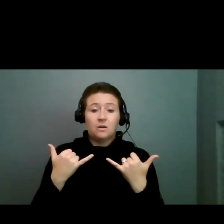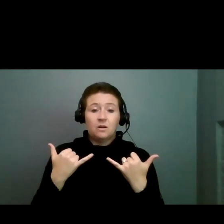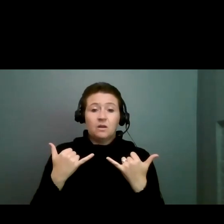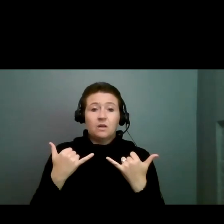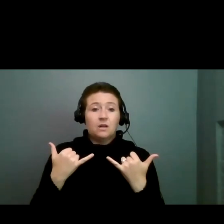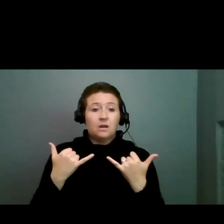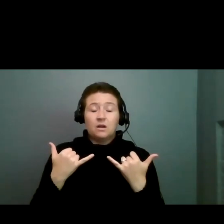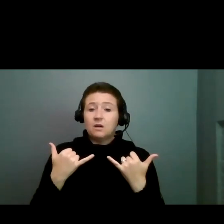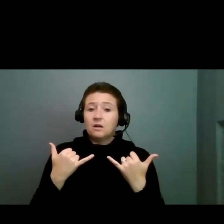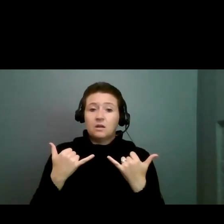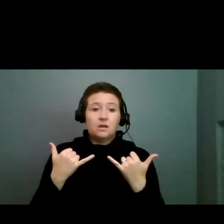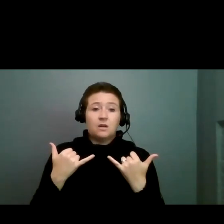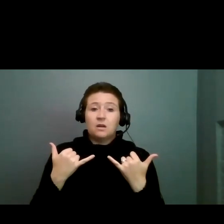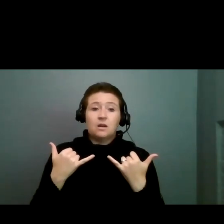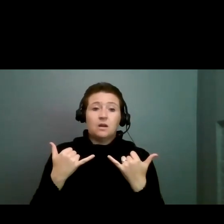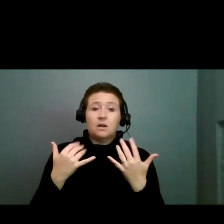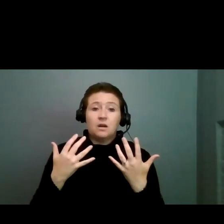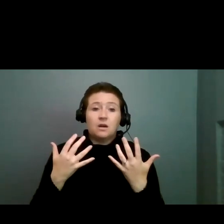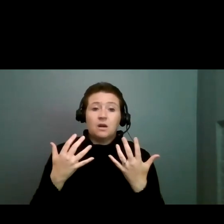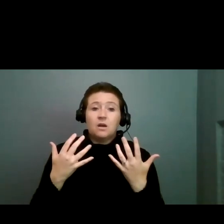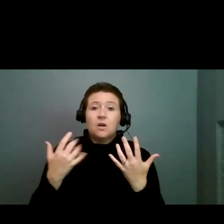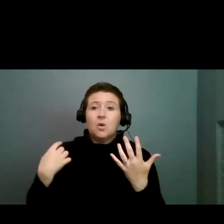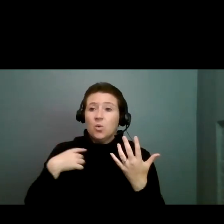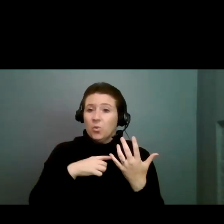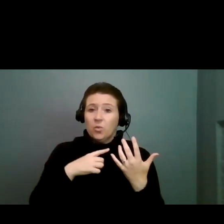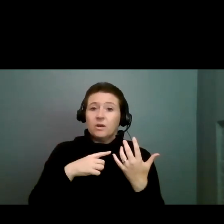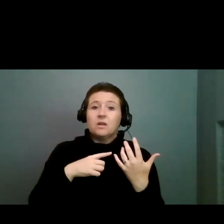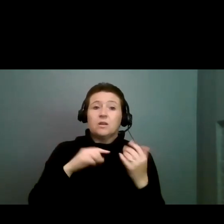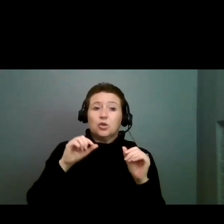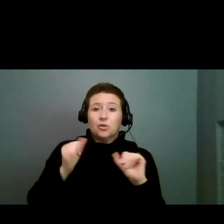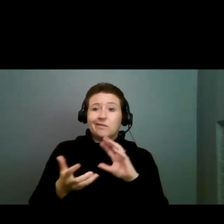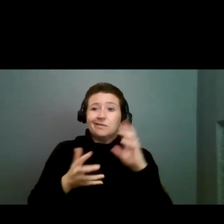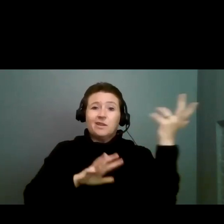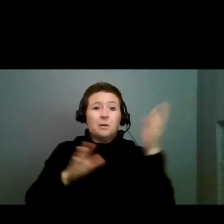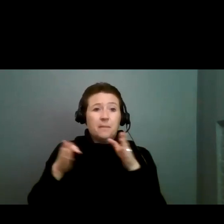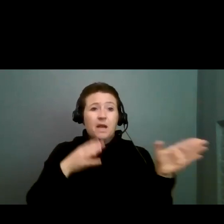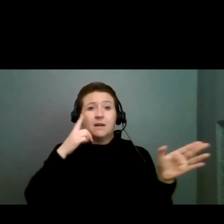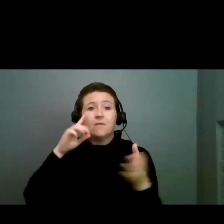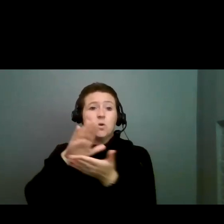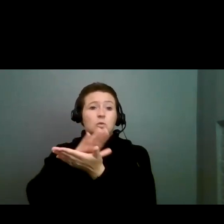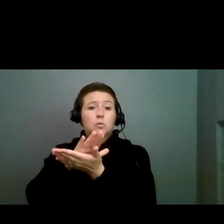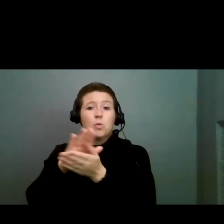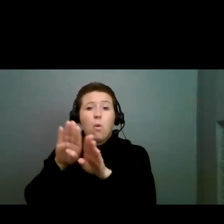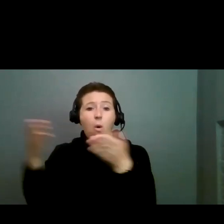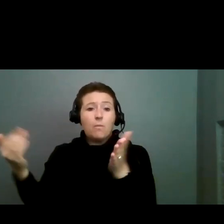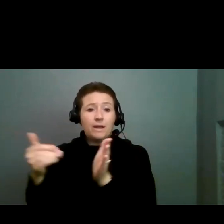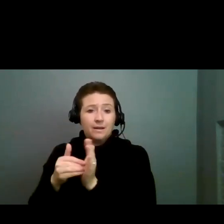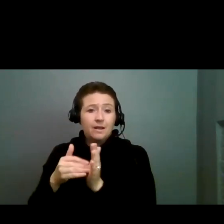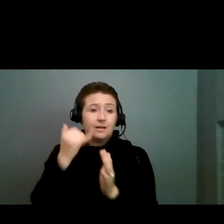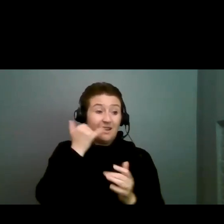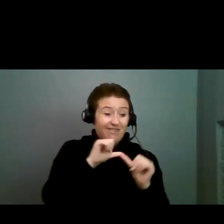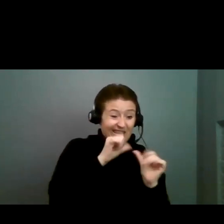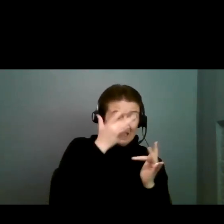very, very important priorities like school reopening at the end of August with this surge.